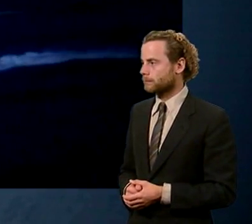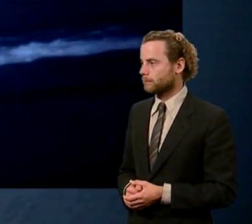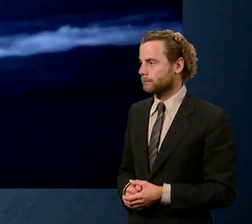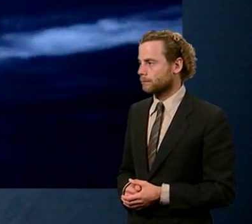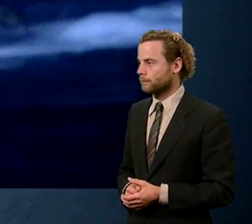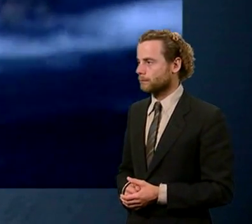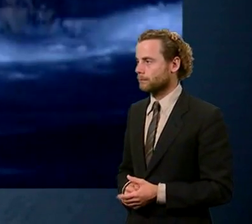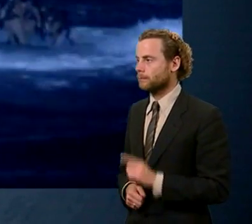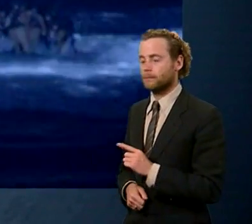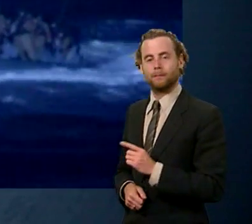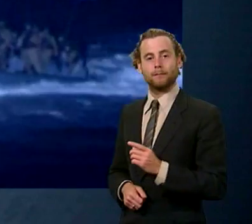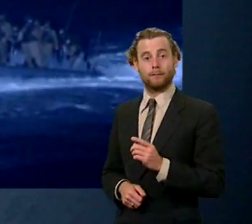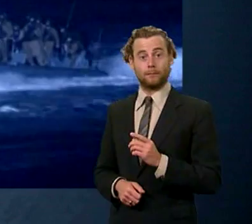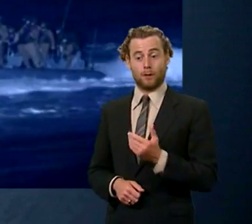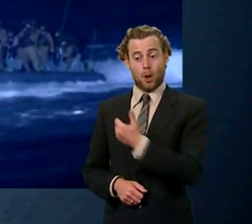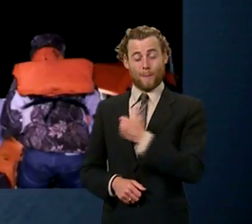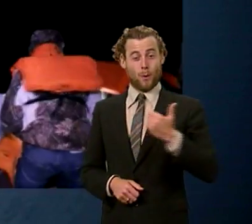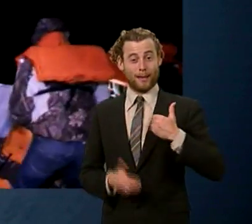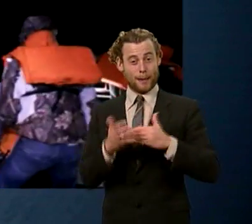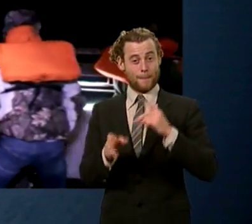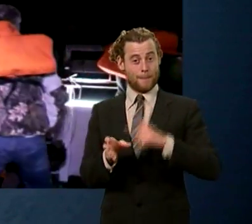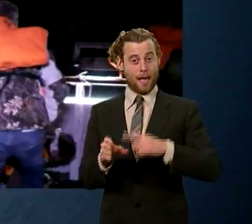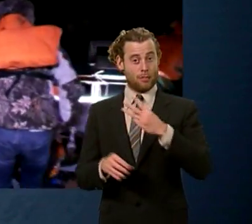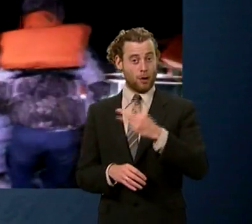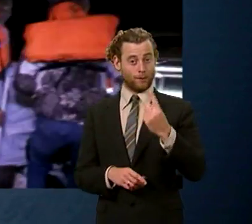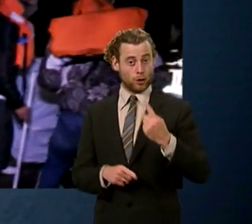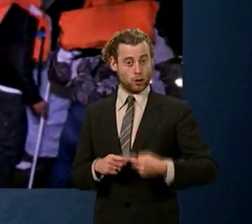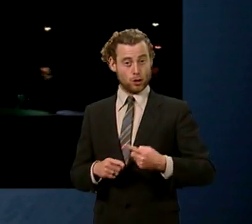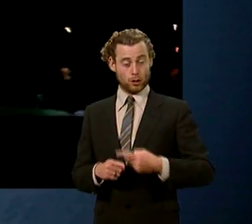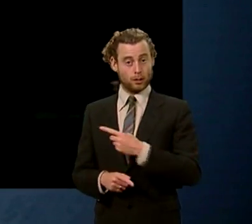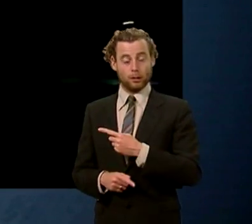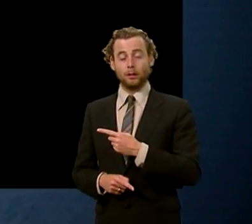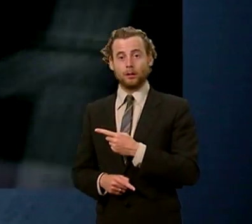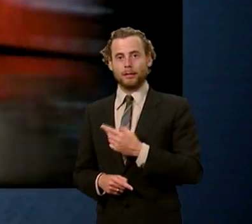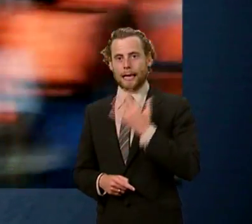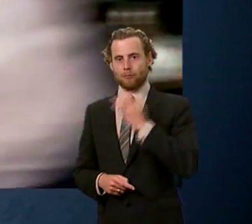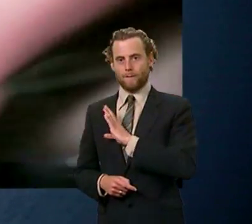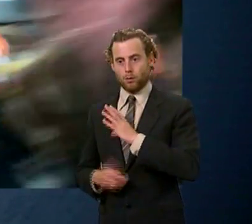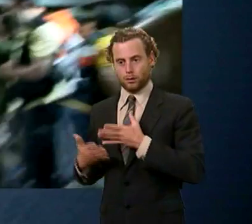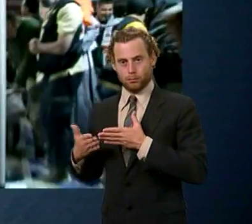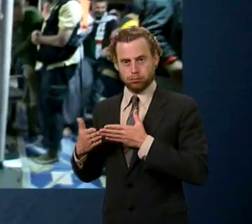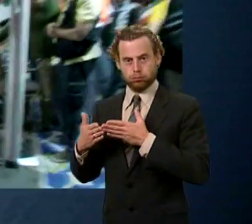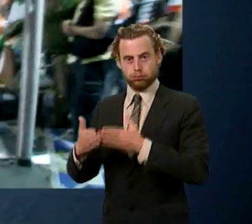In the early hours of May the 31st, the Israeli Navy started closing in. The flotilla was still in international